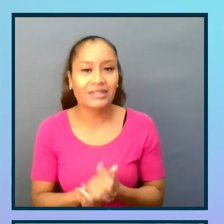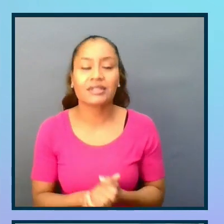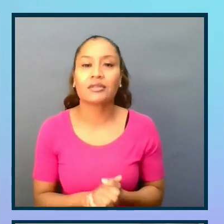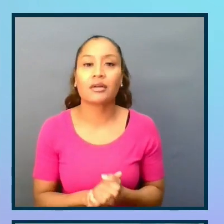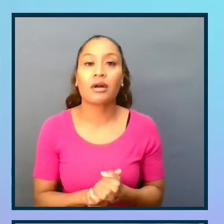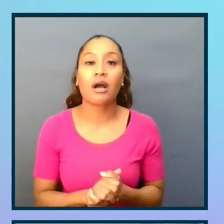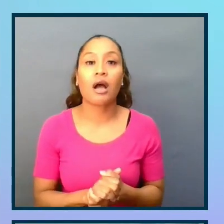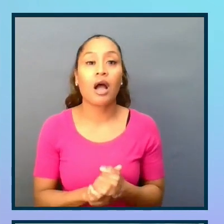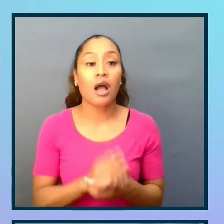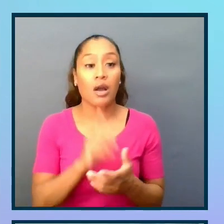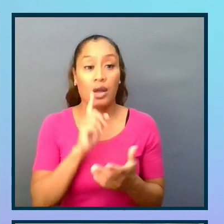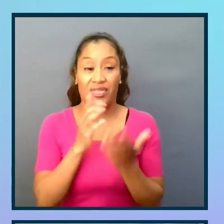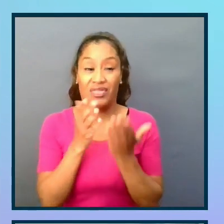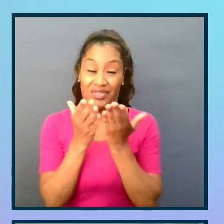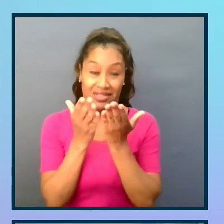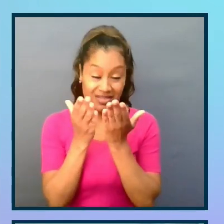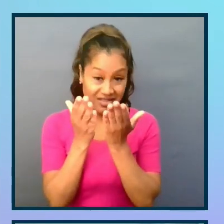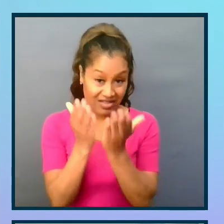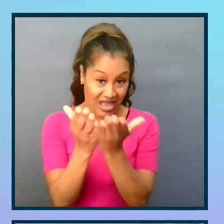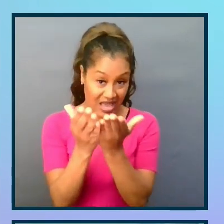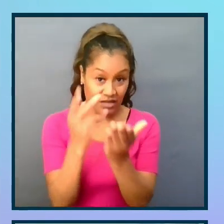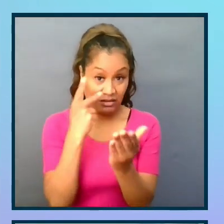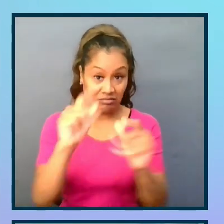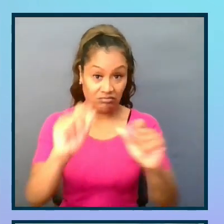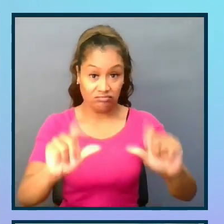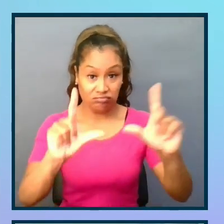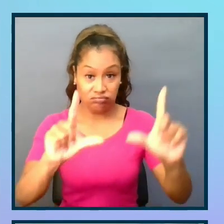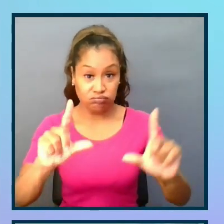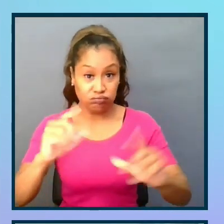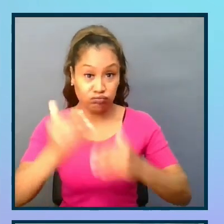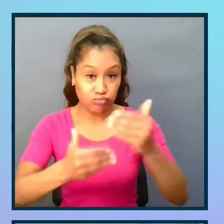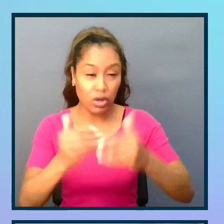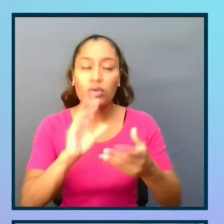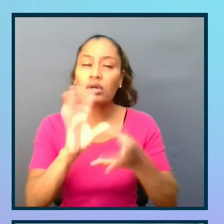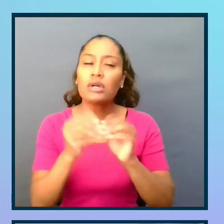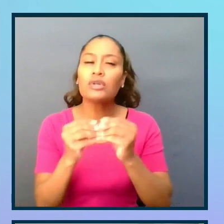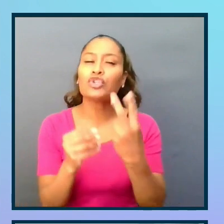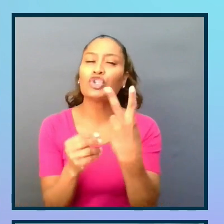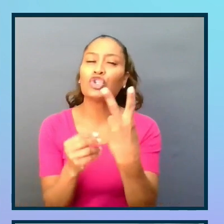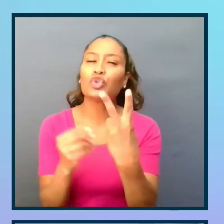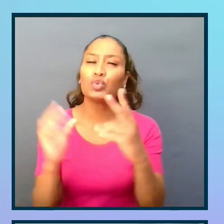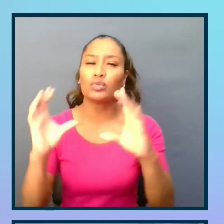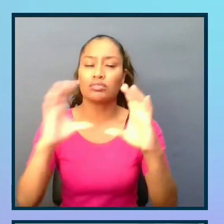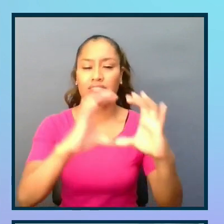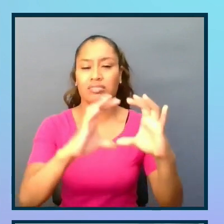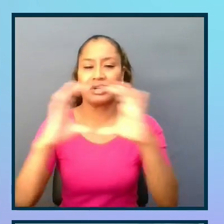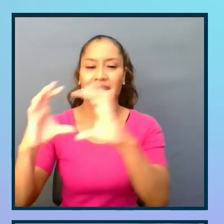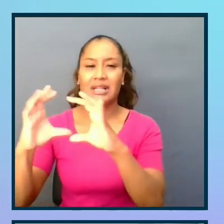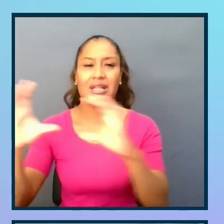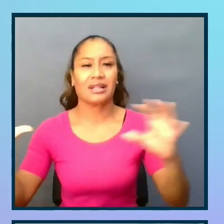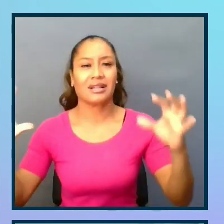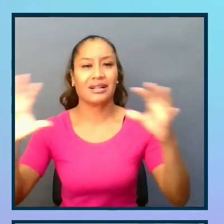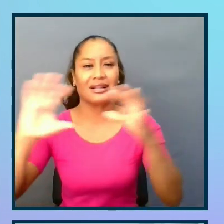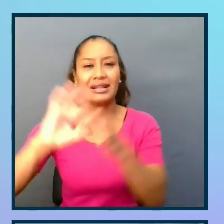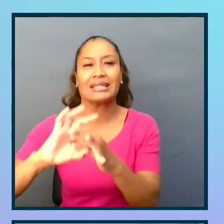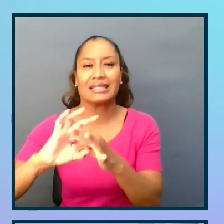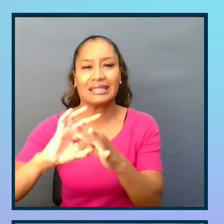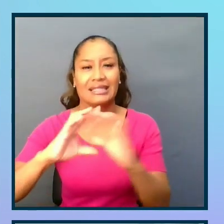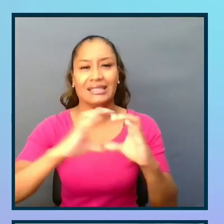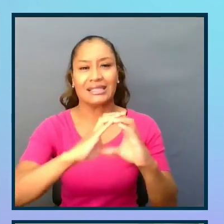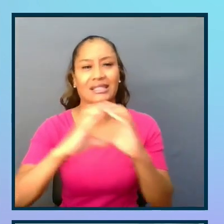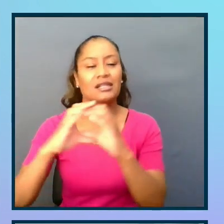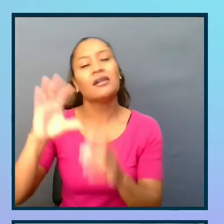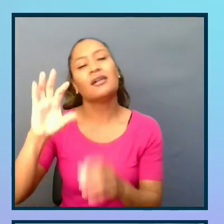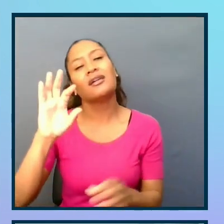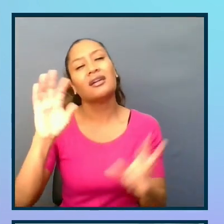And this process here has 2 kind of interlocking links or interlocking flows to